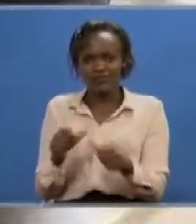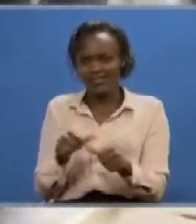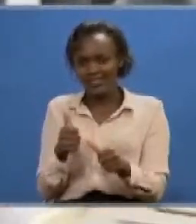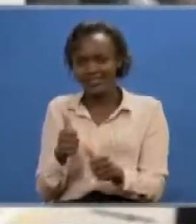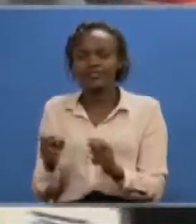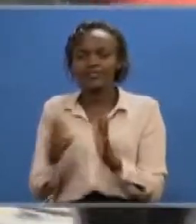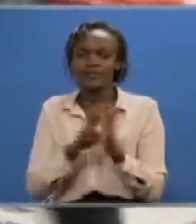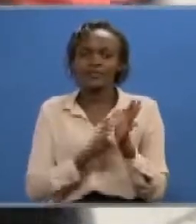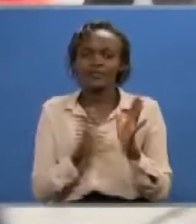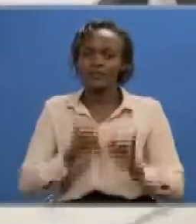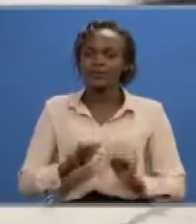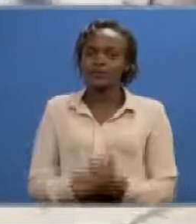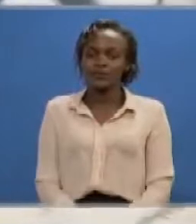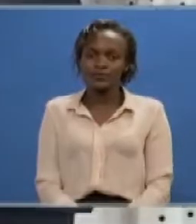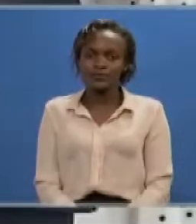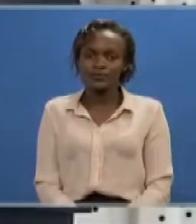containment measures.